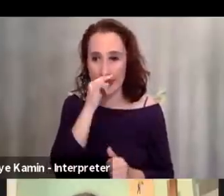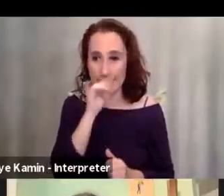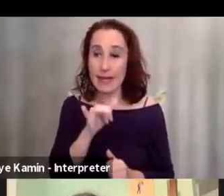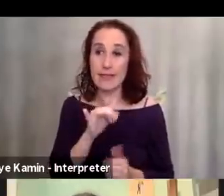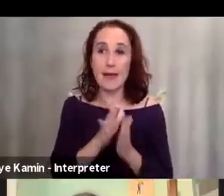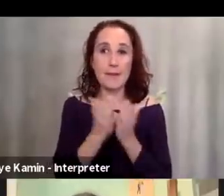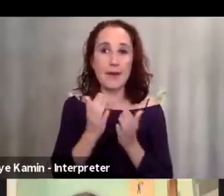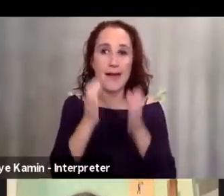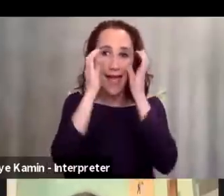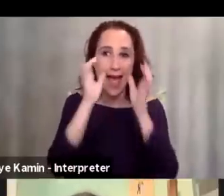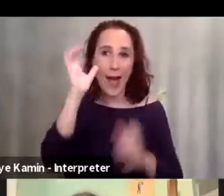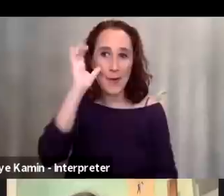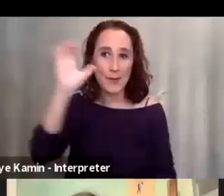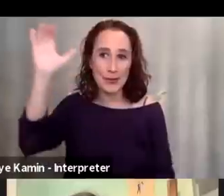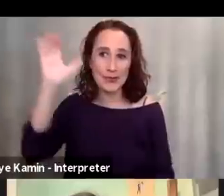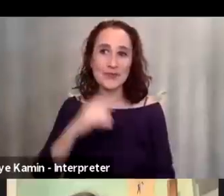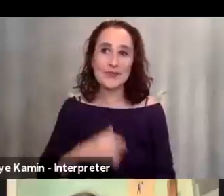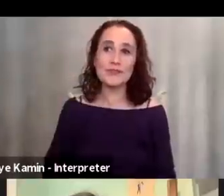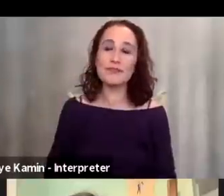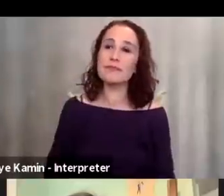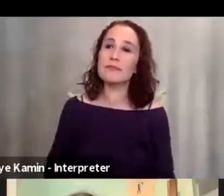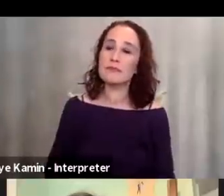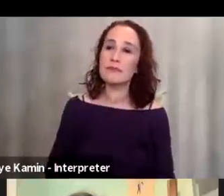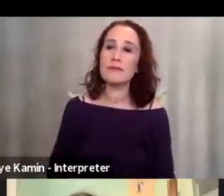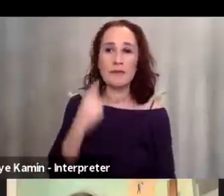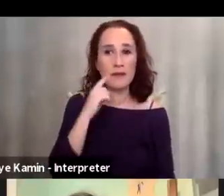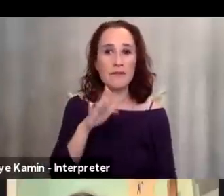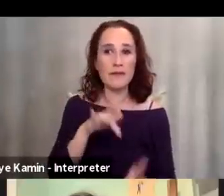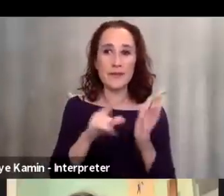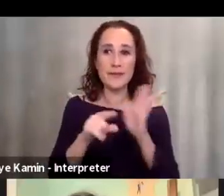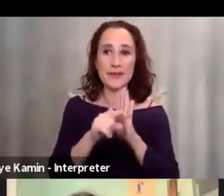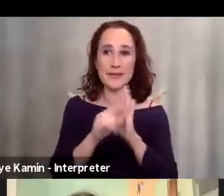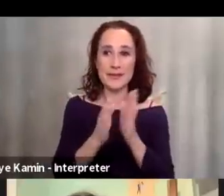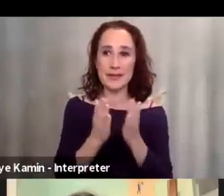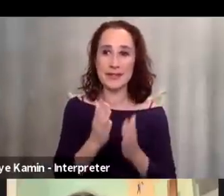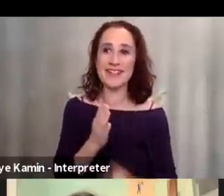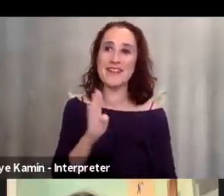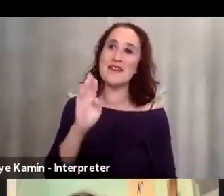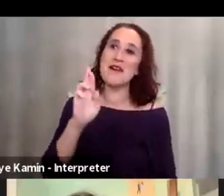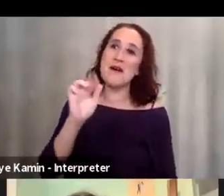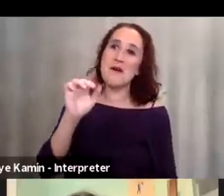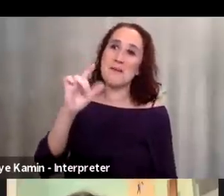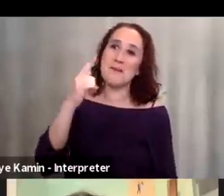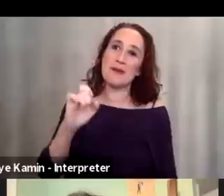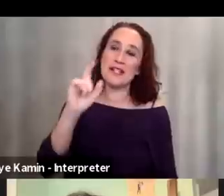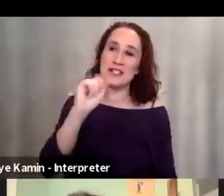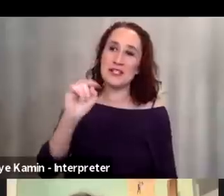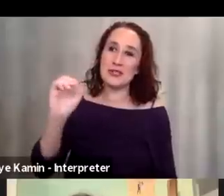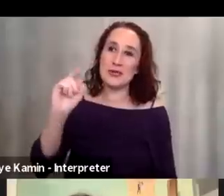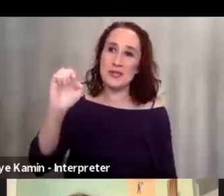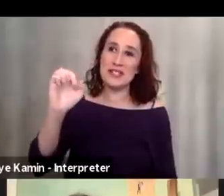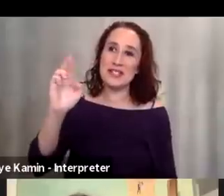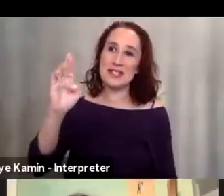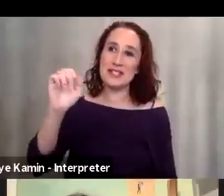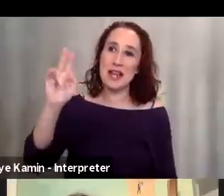me. As far as middle grade-ish books go, Bridge to Terabithia was the first book that made me feel